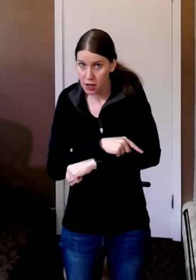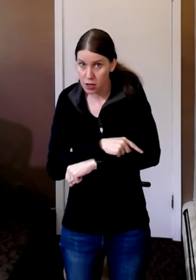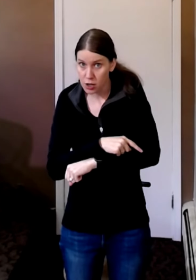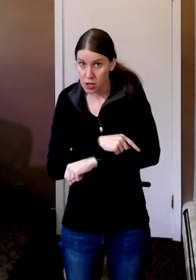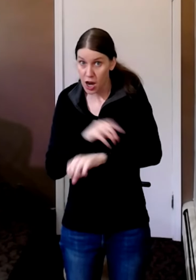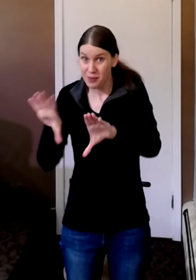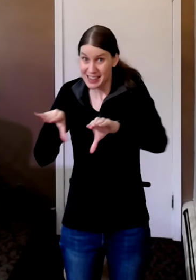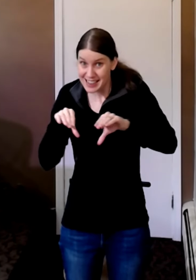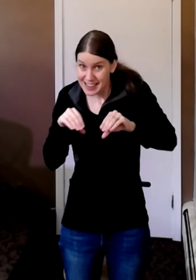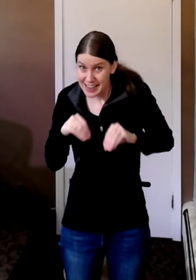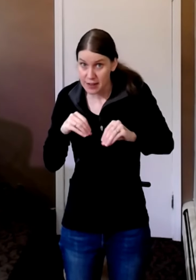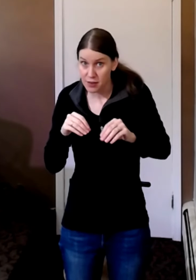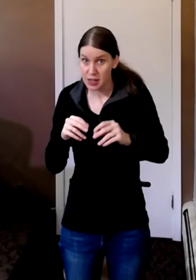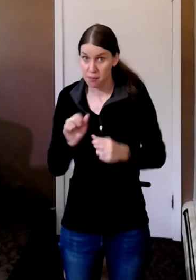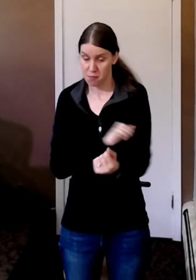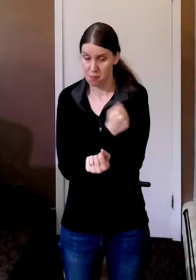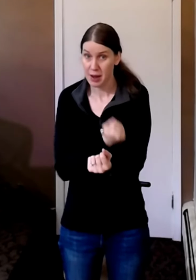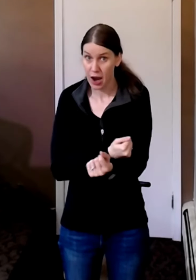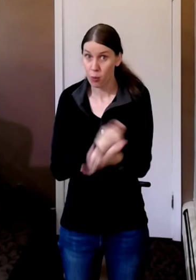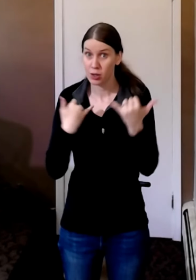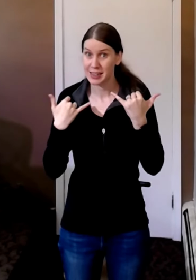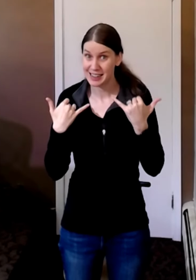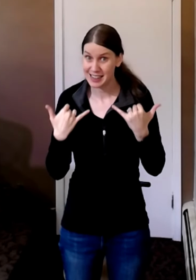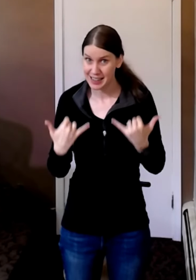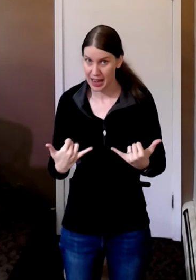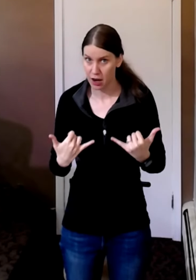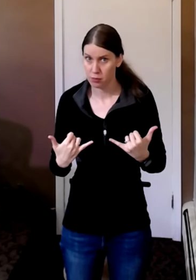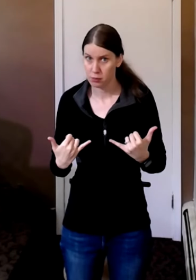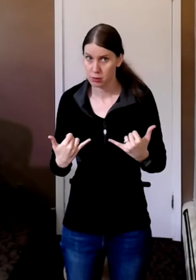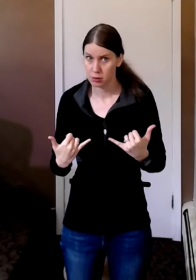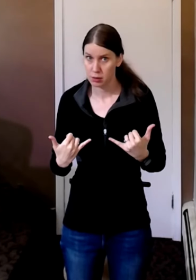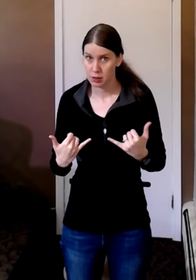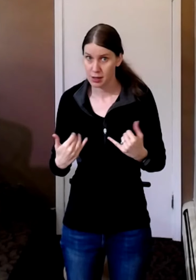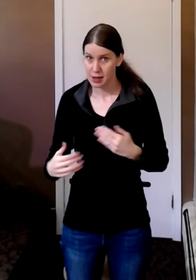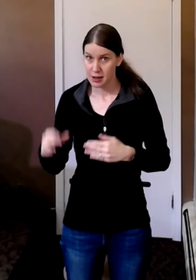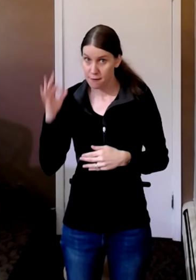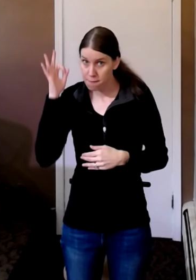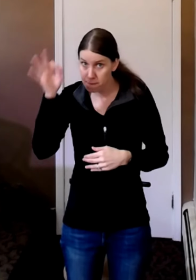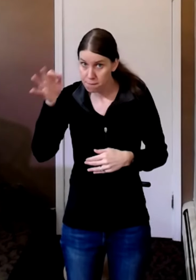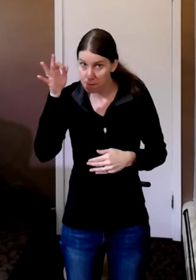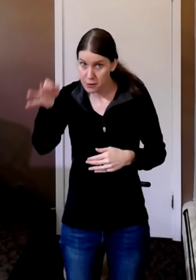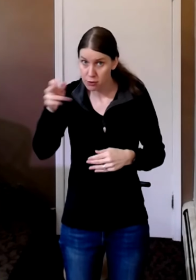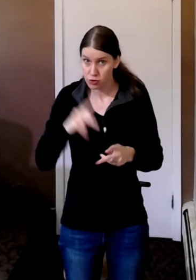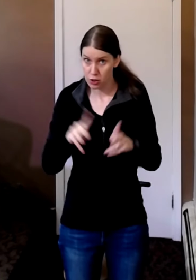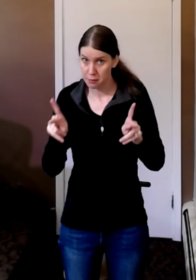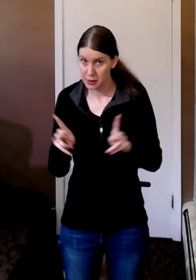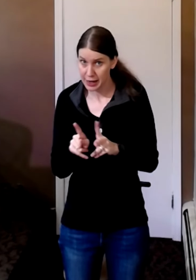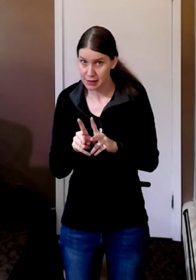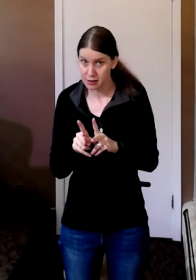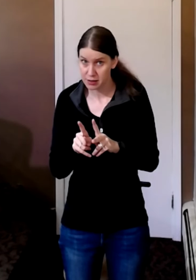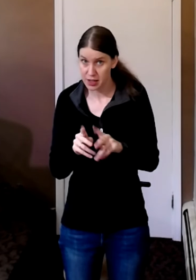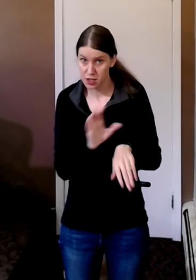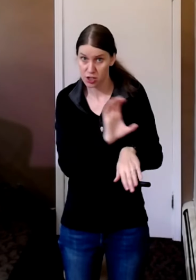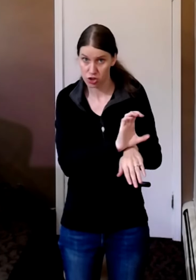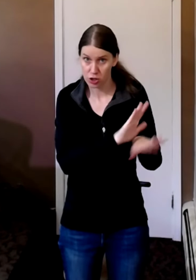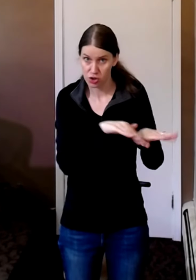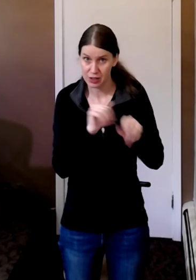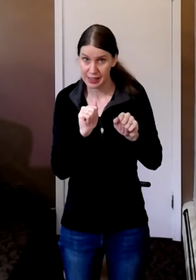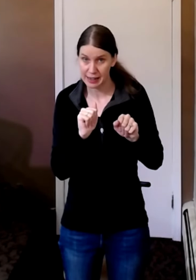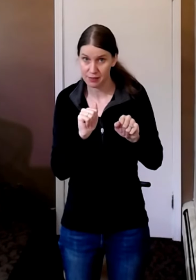position right now, okay, to be in that place when the rapture occurs and